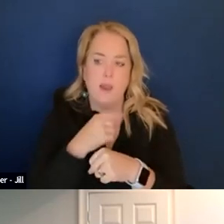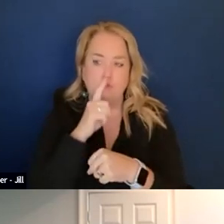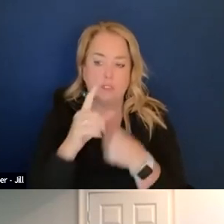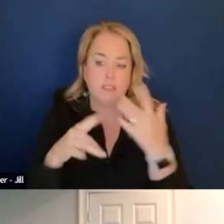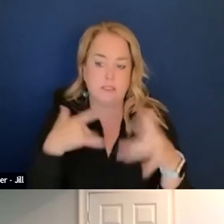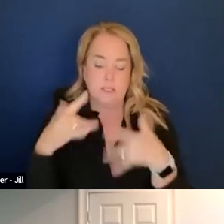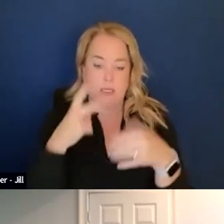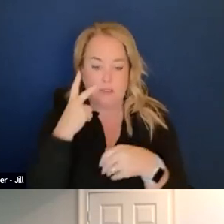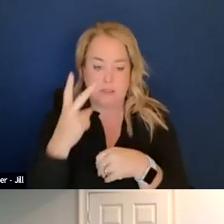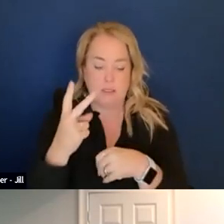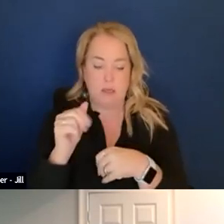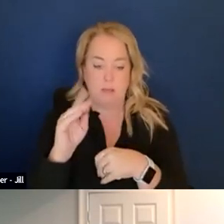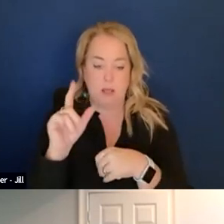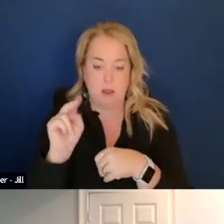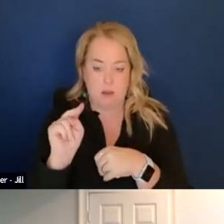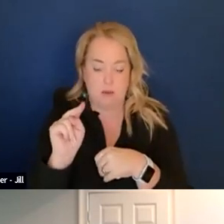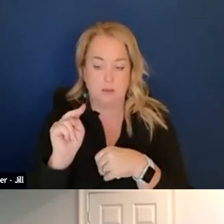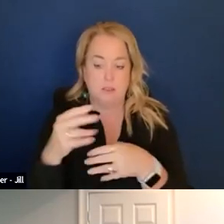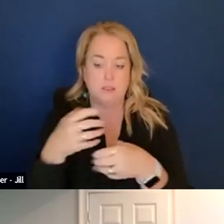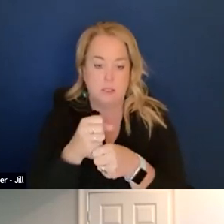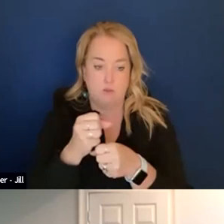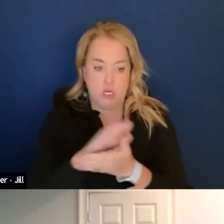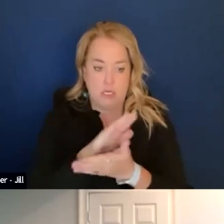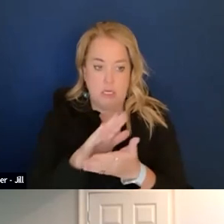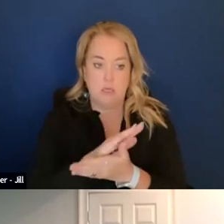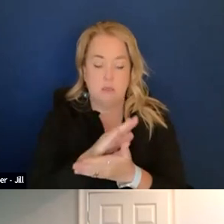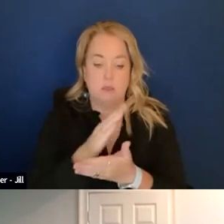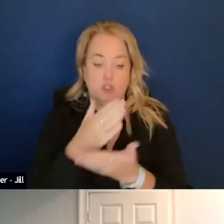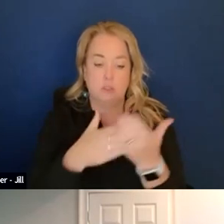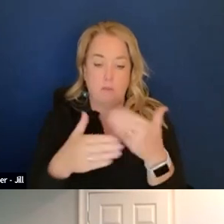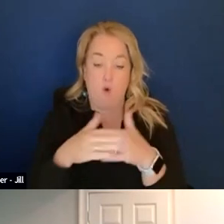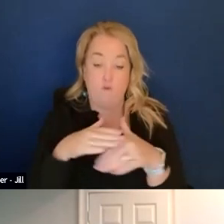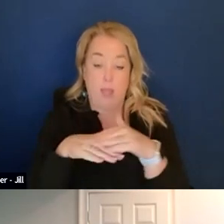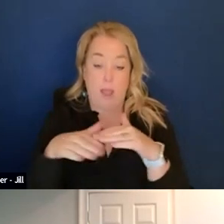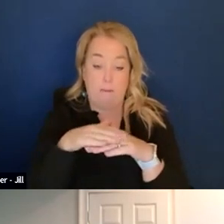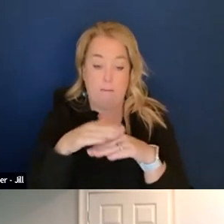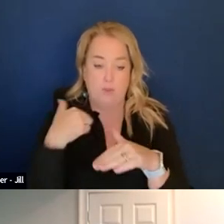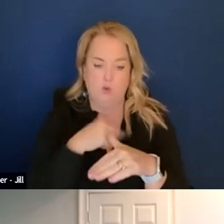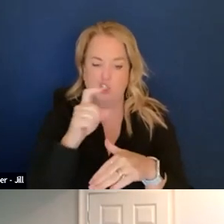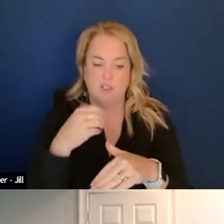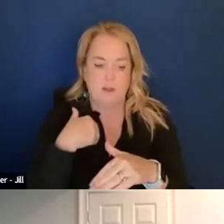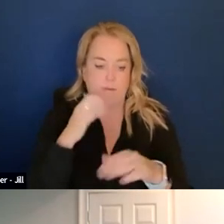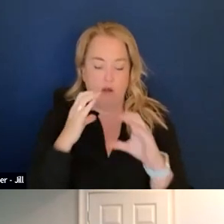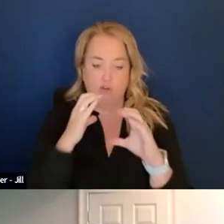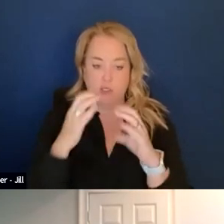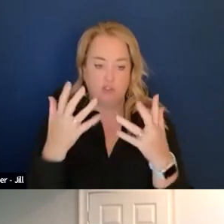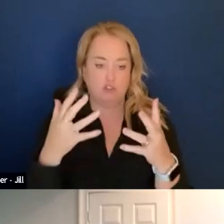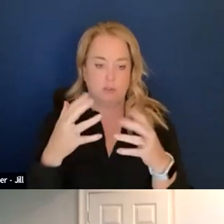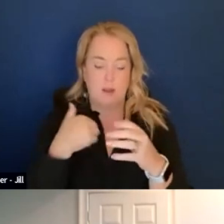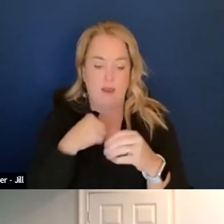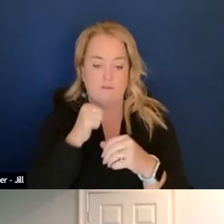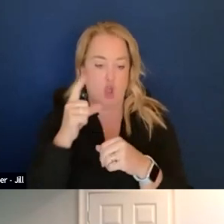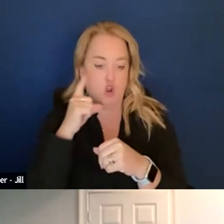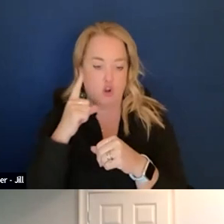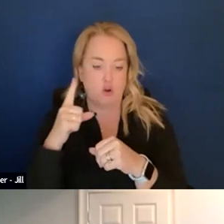excited to see Umlan's summary. There is some overlap between this. I think we just need to have a conversation. I haven't heard from